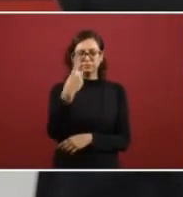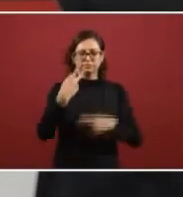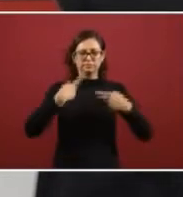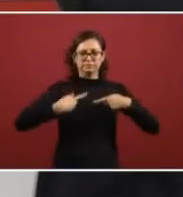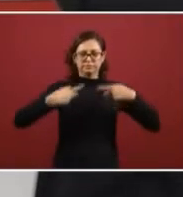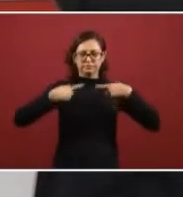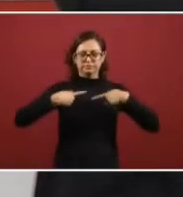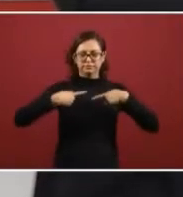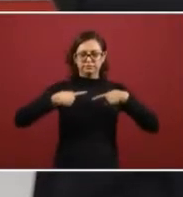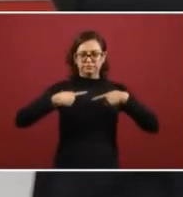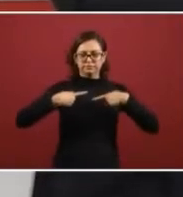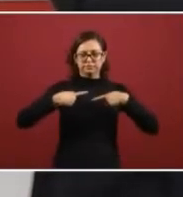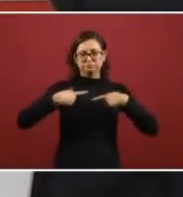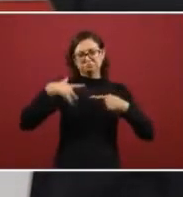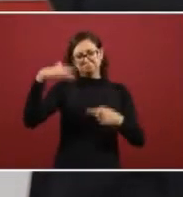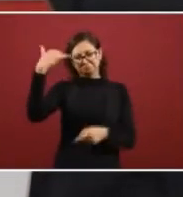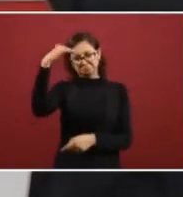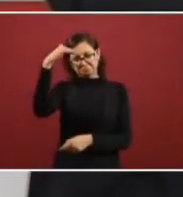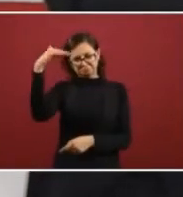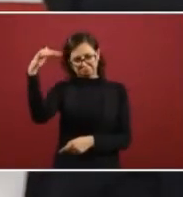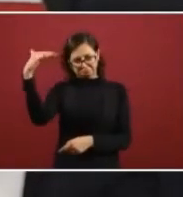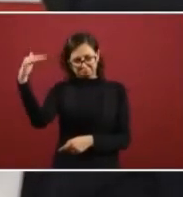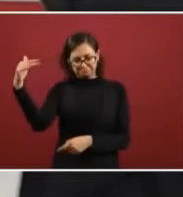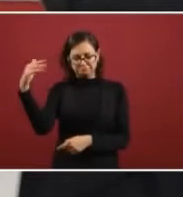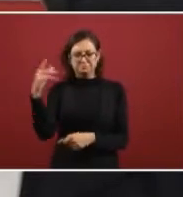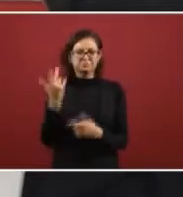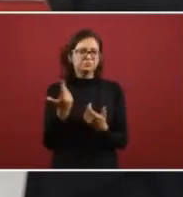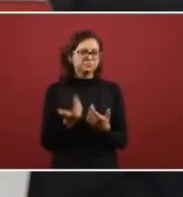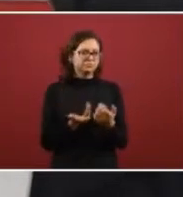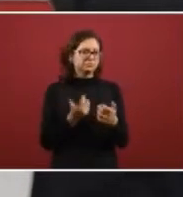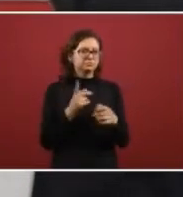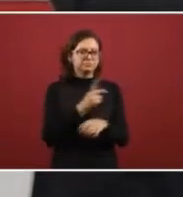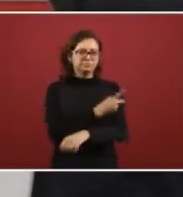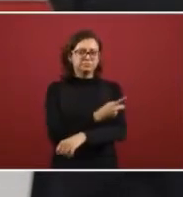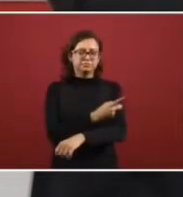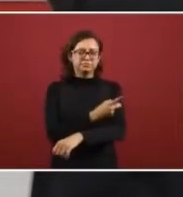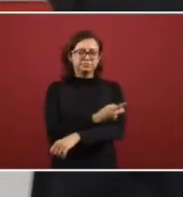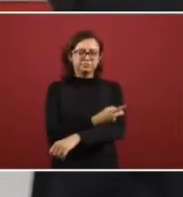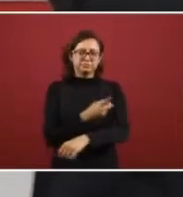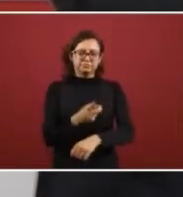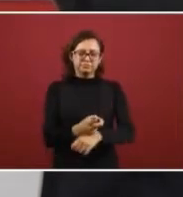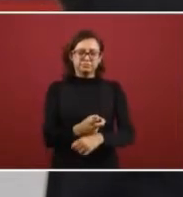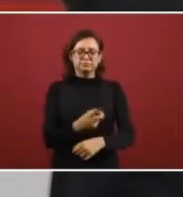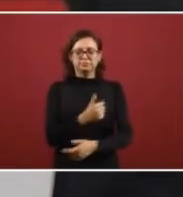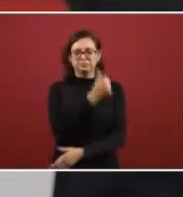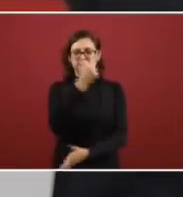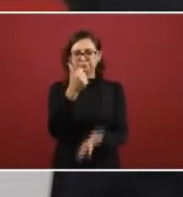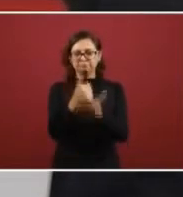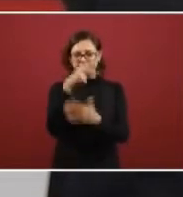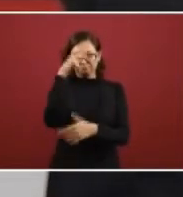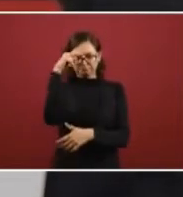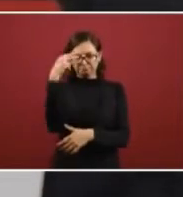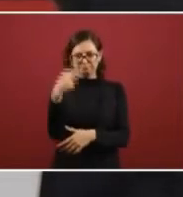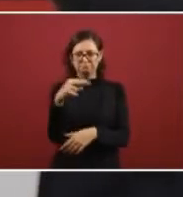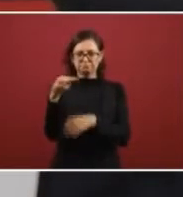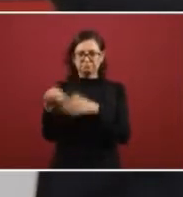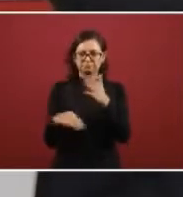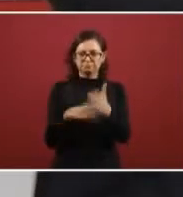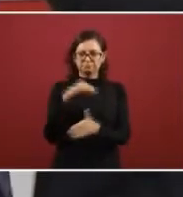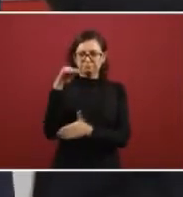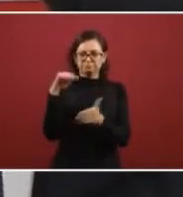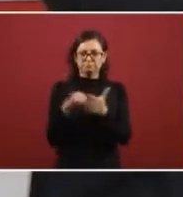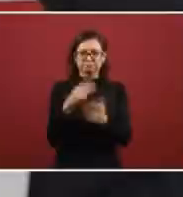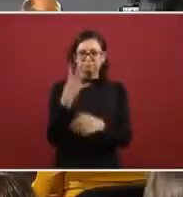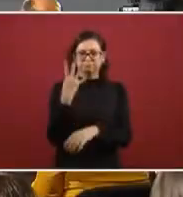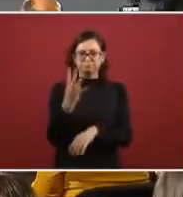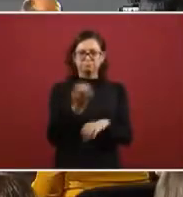71,081 adults and inhabitants of diverse delegations of the cities